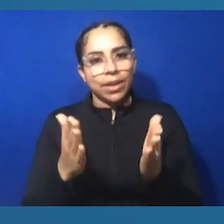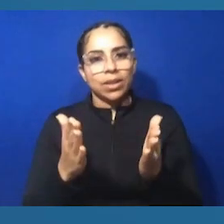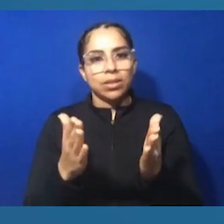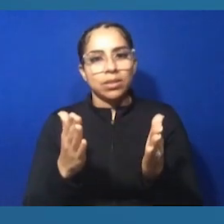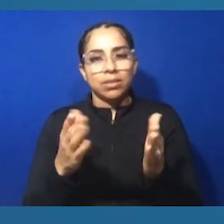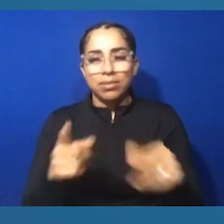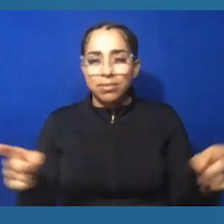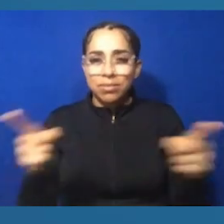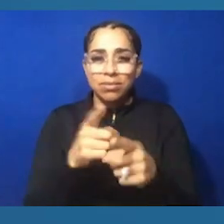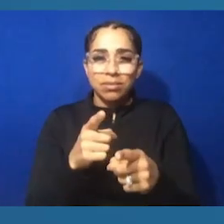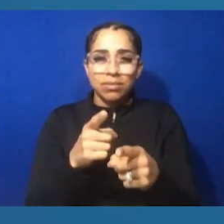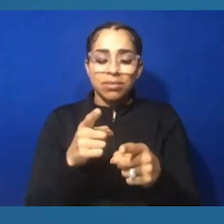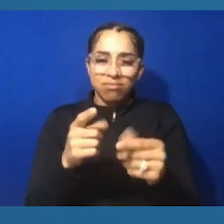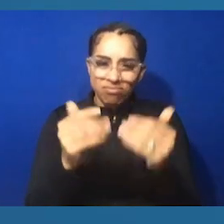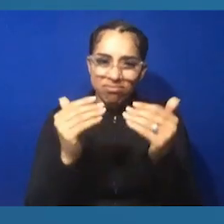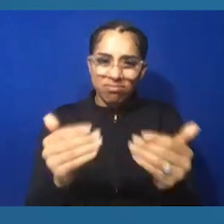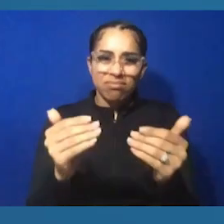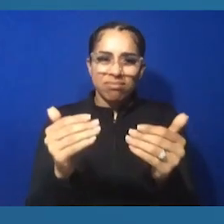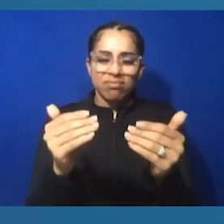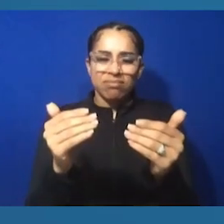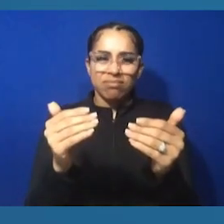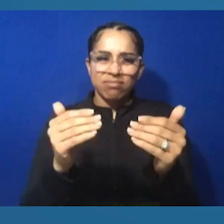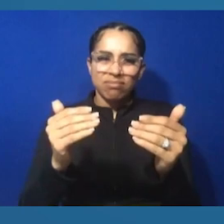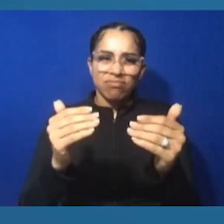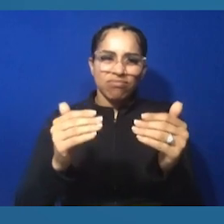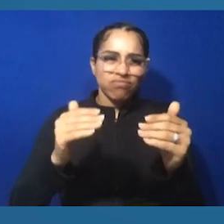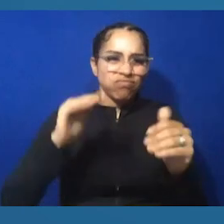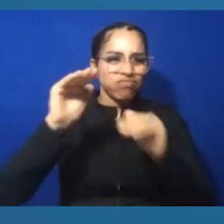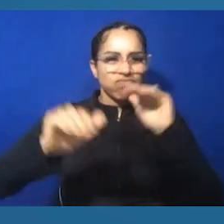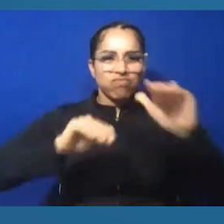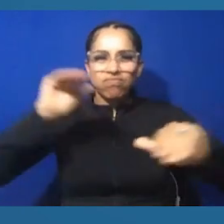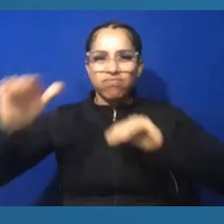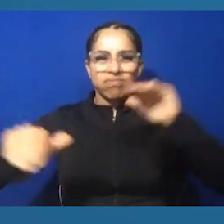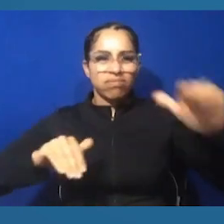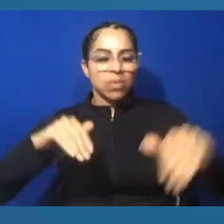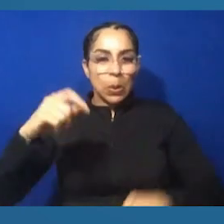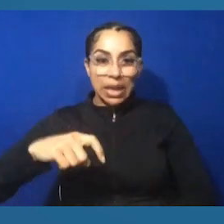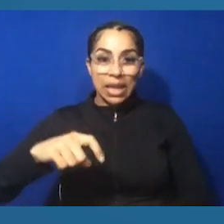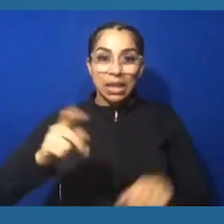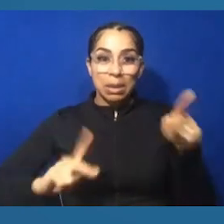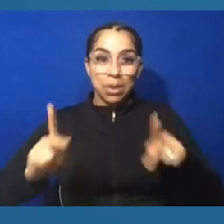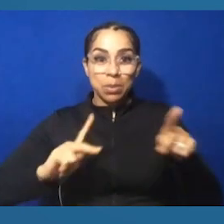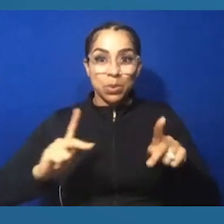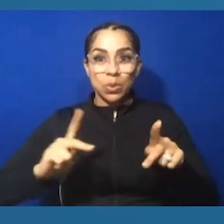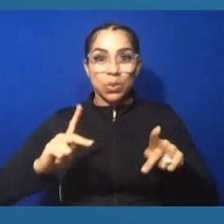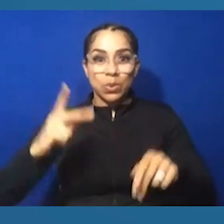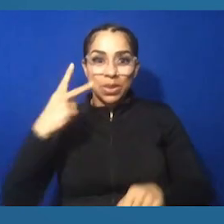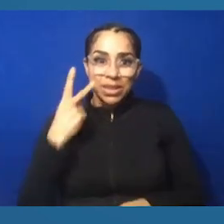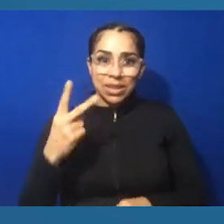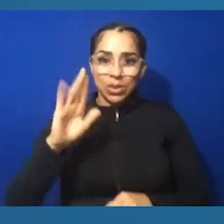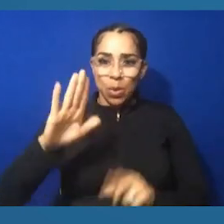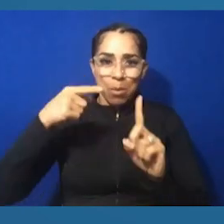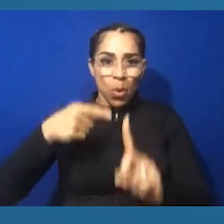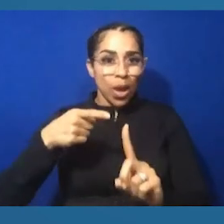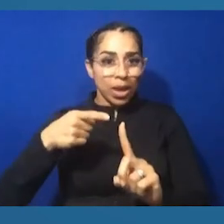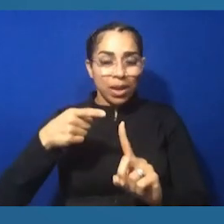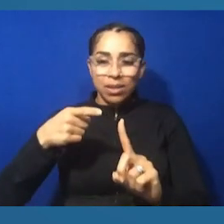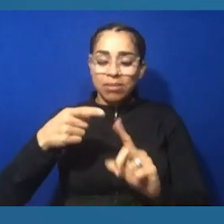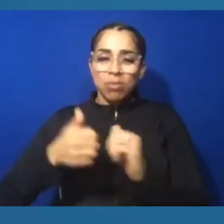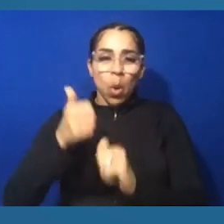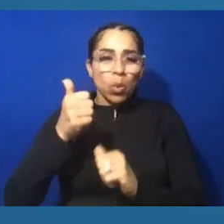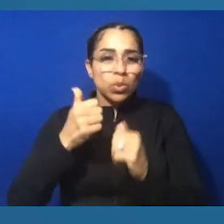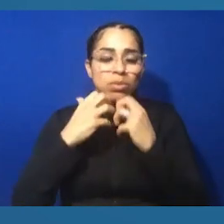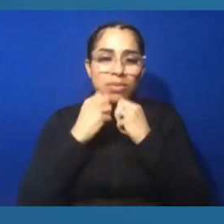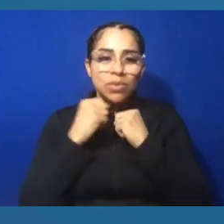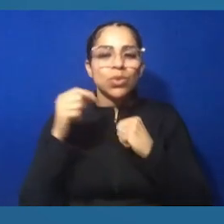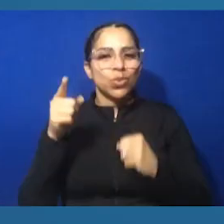voices when we needed people to hear you most, you were there to deliver. So thank you for your tireless efforts